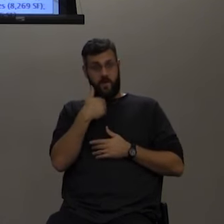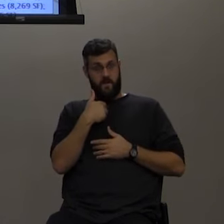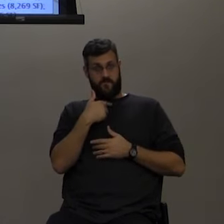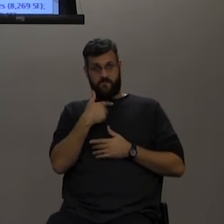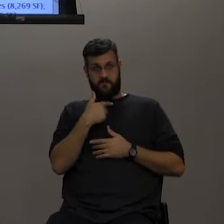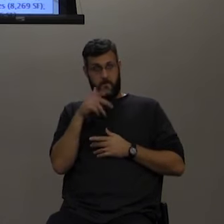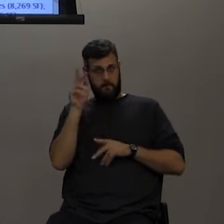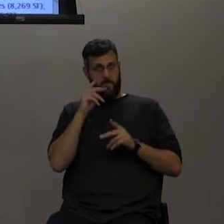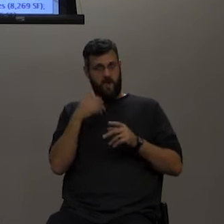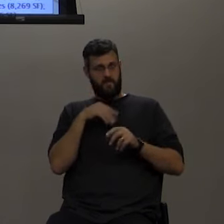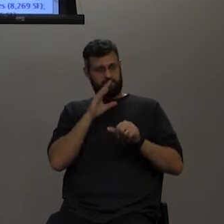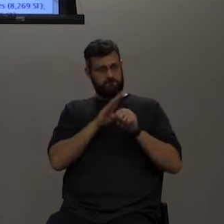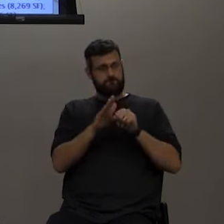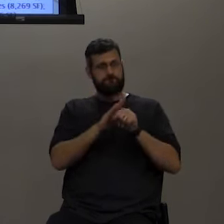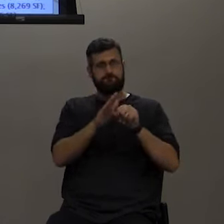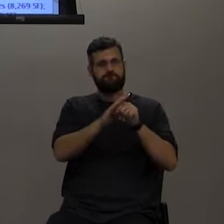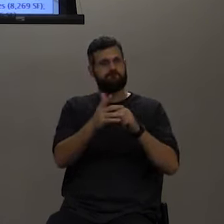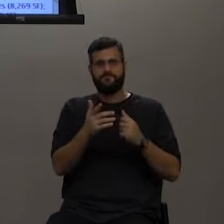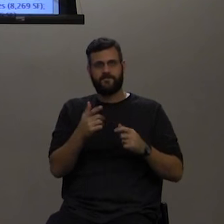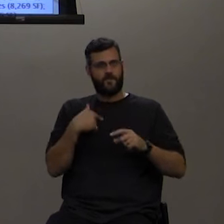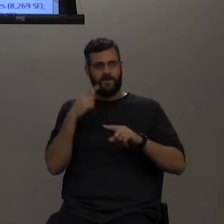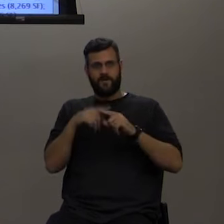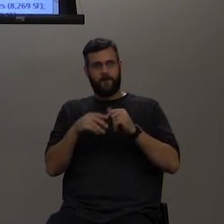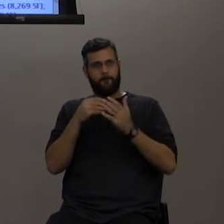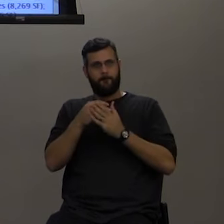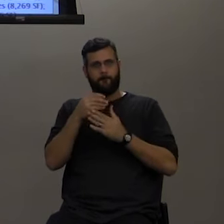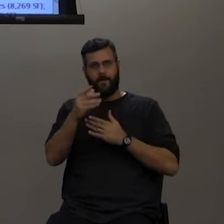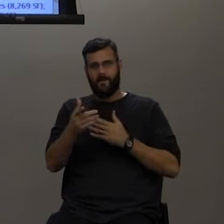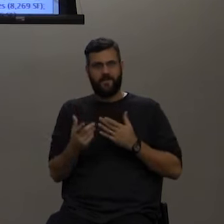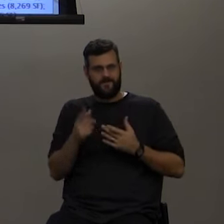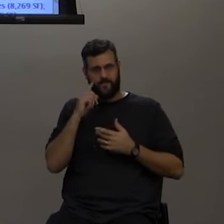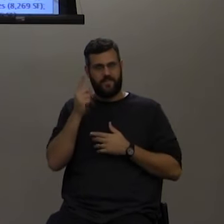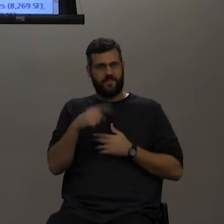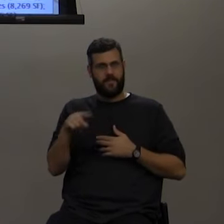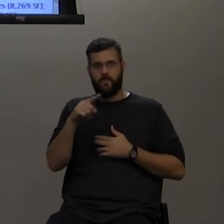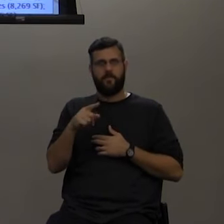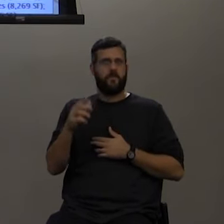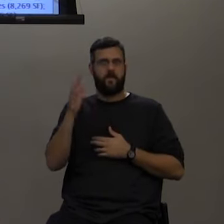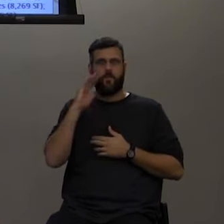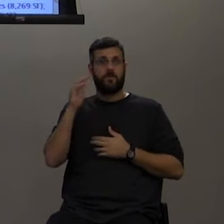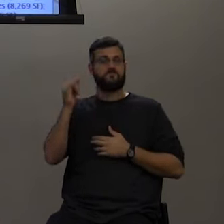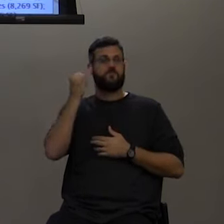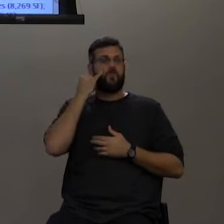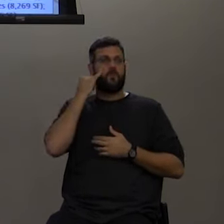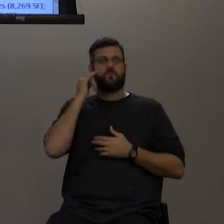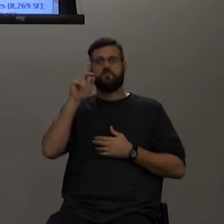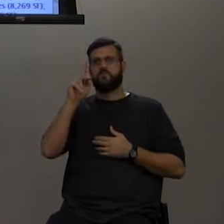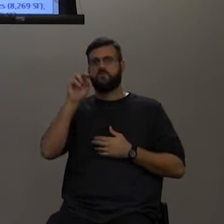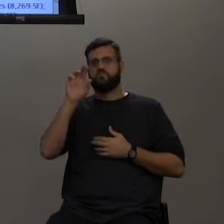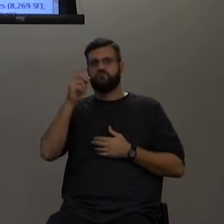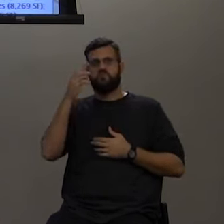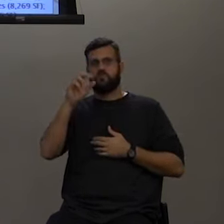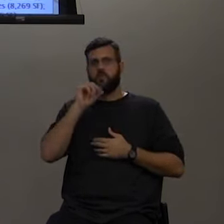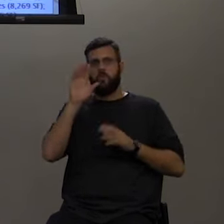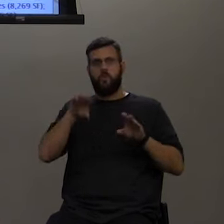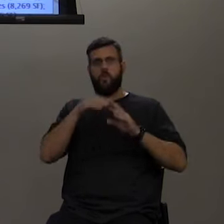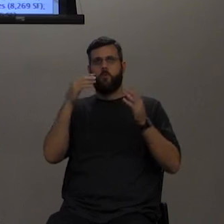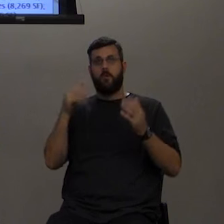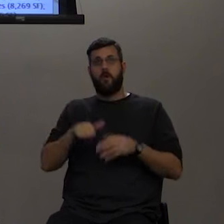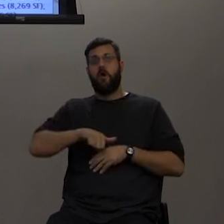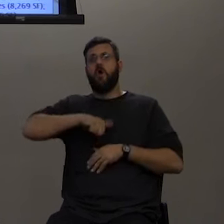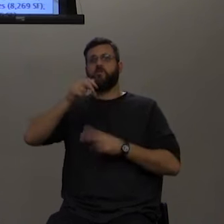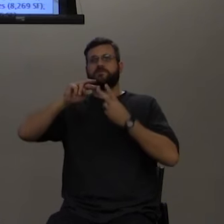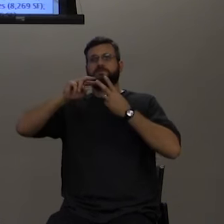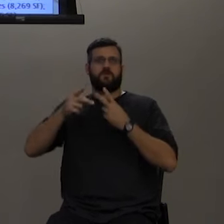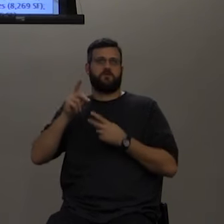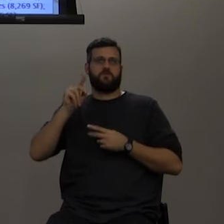unmet need, and they're not going to cannibalize themselves. They're not, let's say Kroger isn't going to open up another Kroger because they're just going to